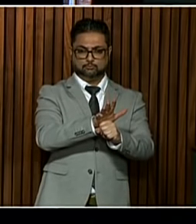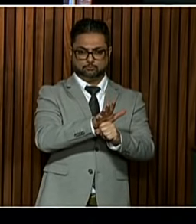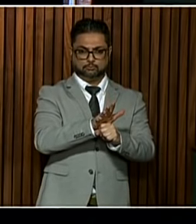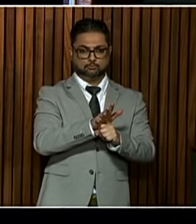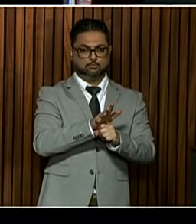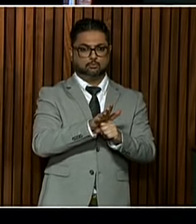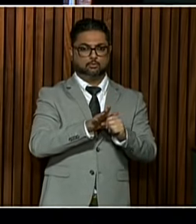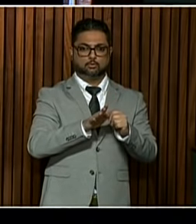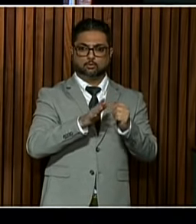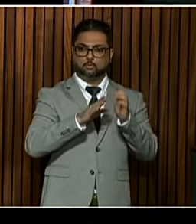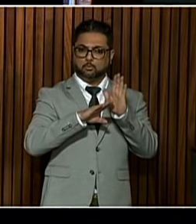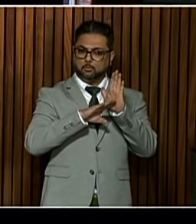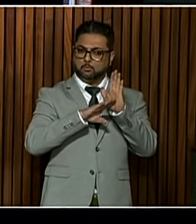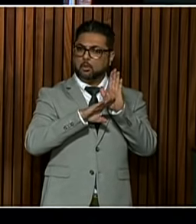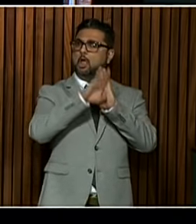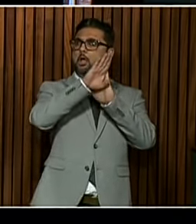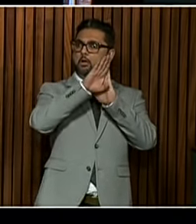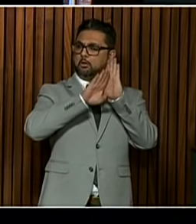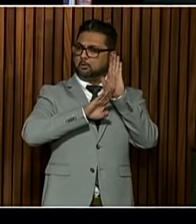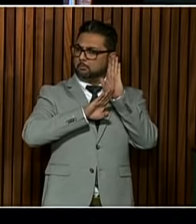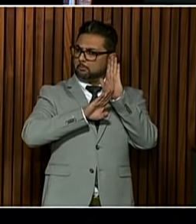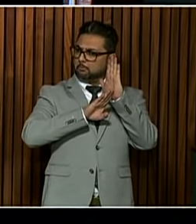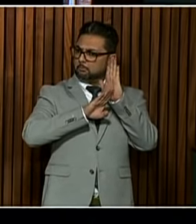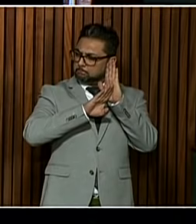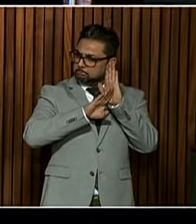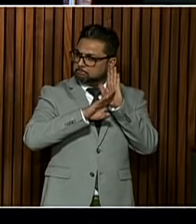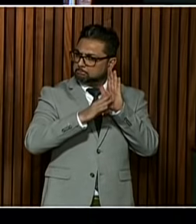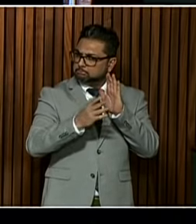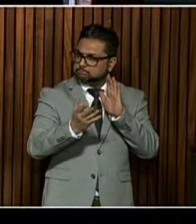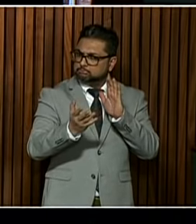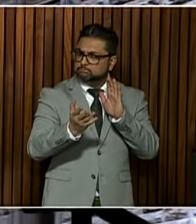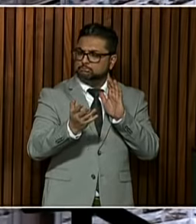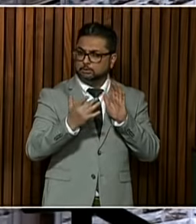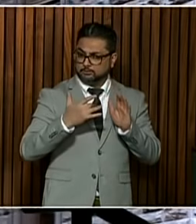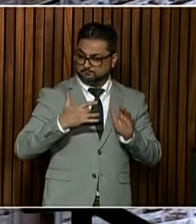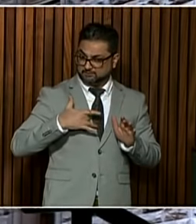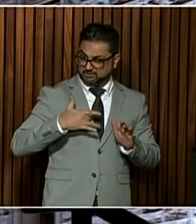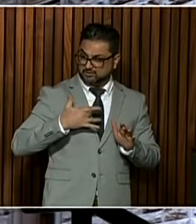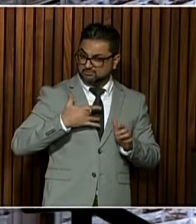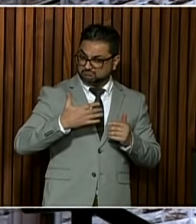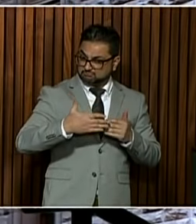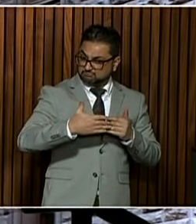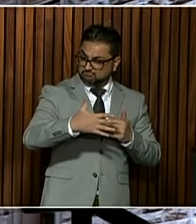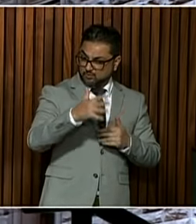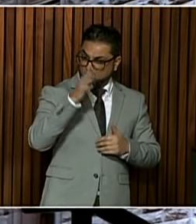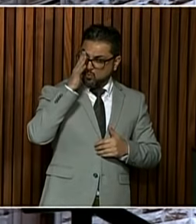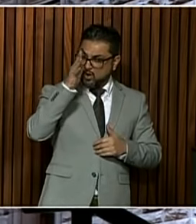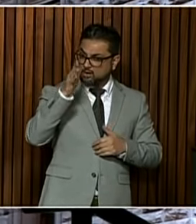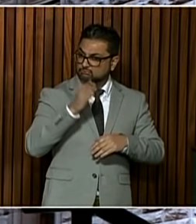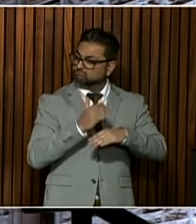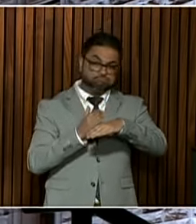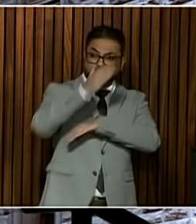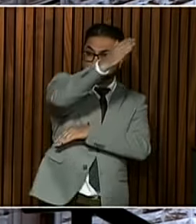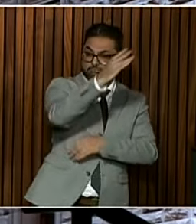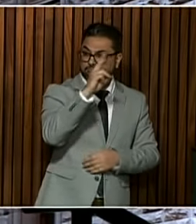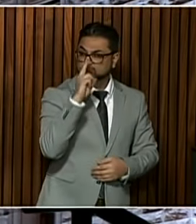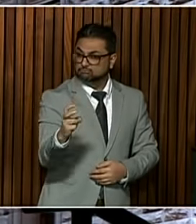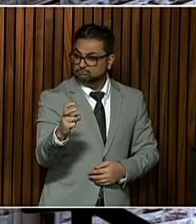200, possibly more? That was my anticipation when we had it. I assumed that we'd be up in